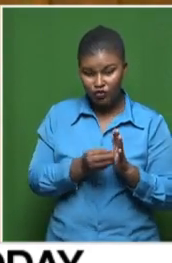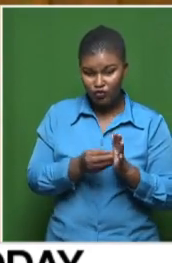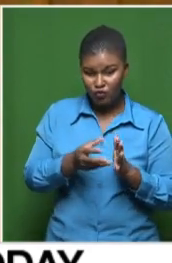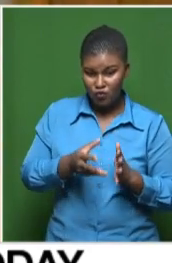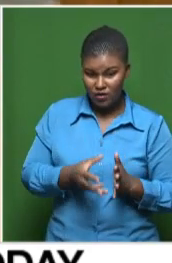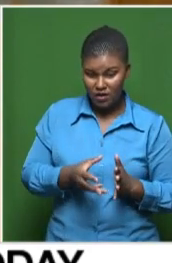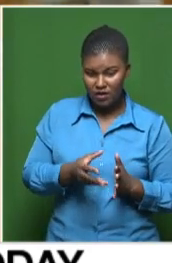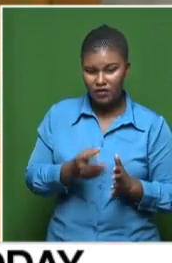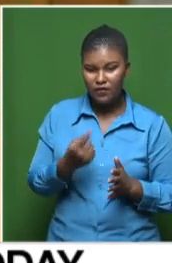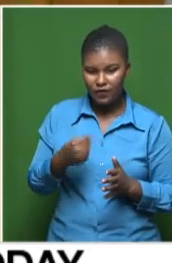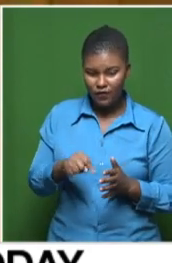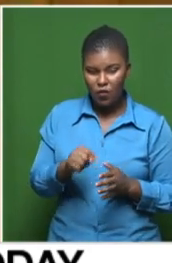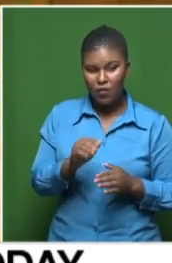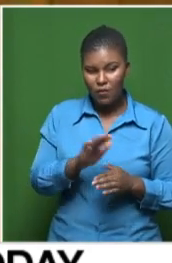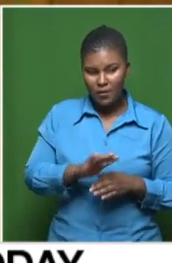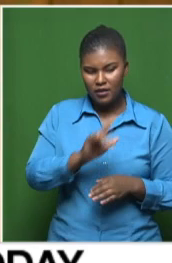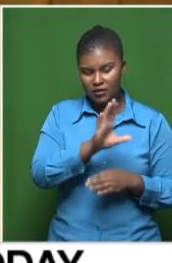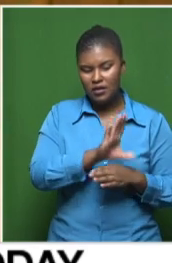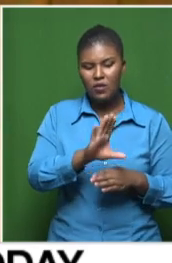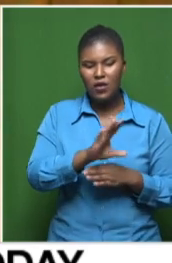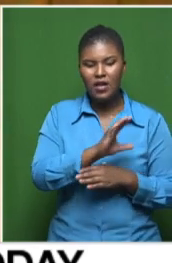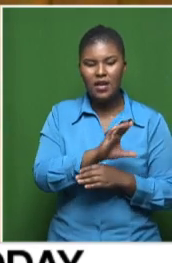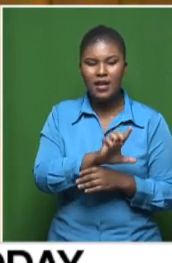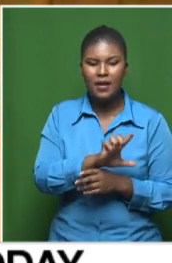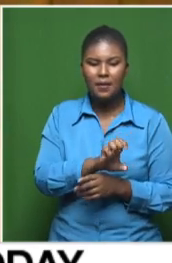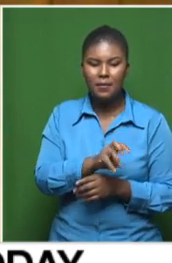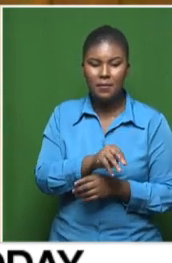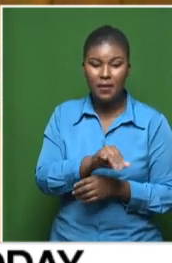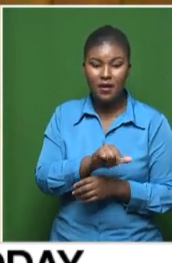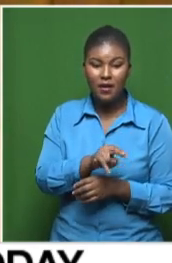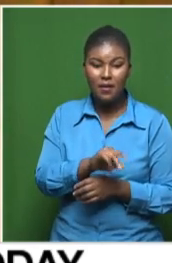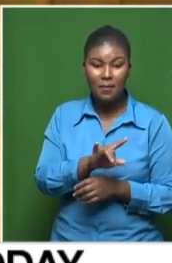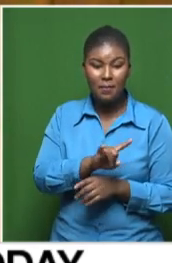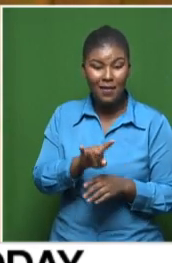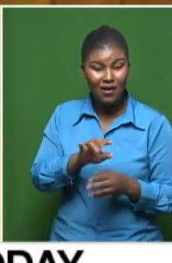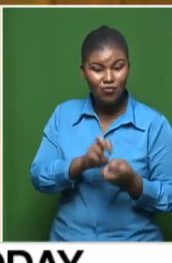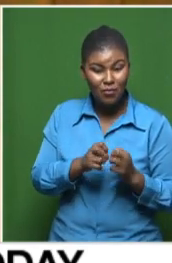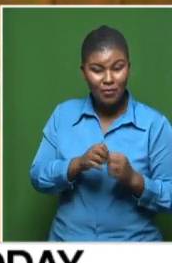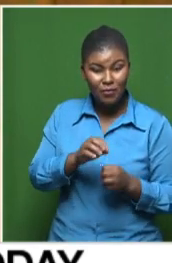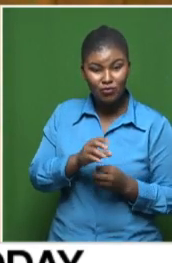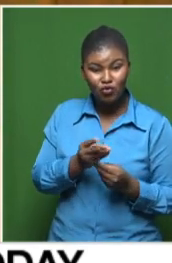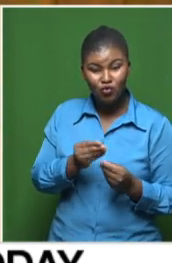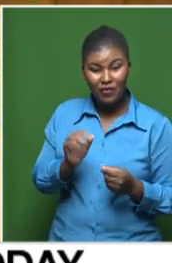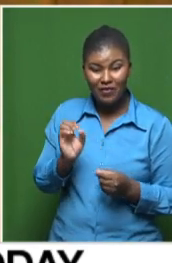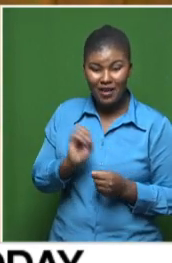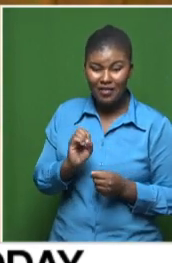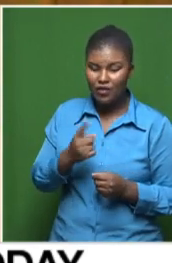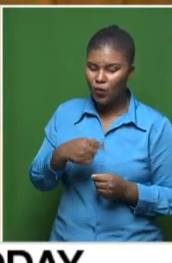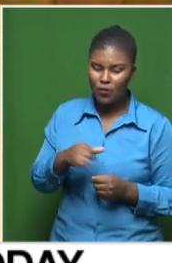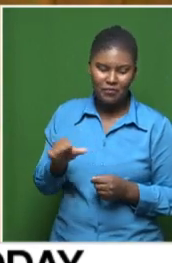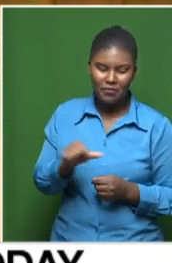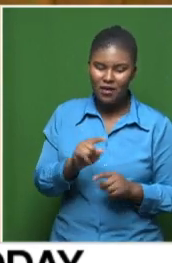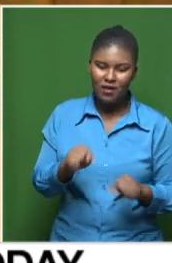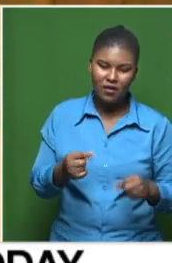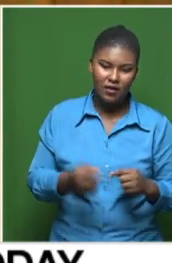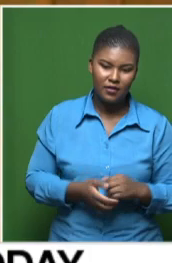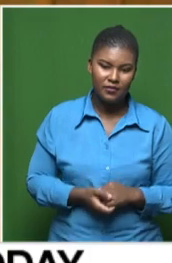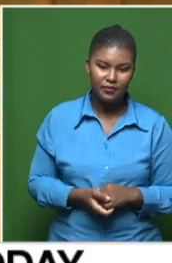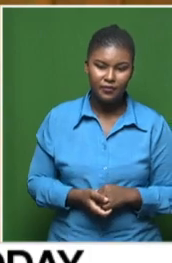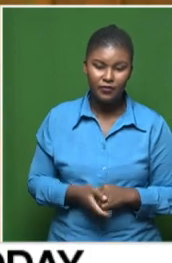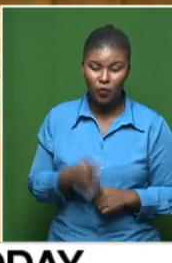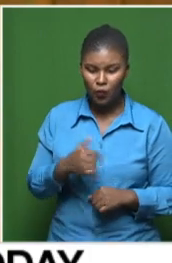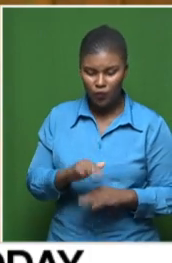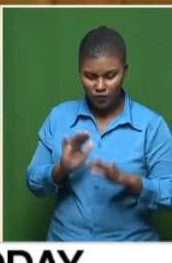to that Lemana. But if that problem is not sorted out, we can't go there, and then we will